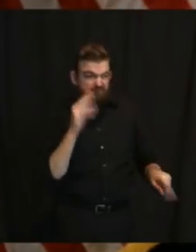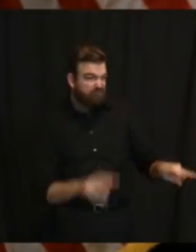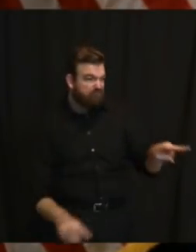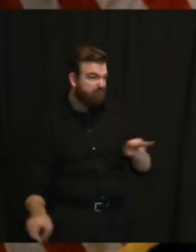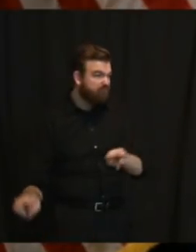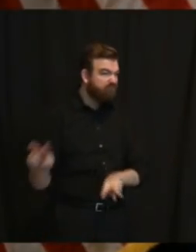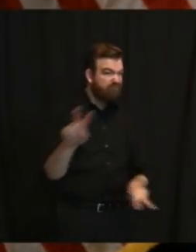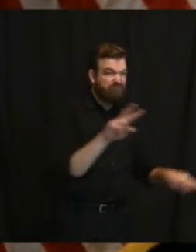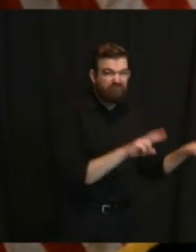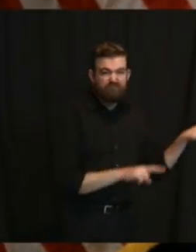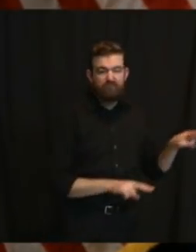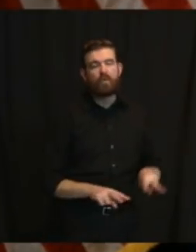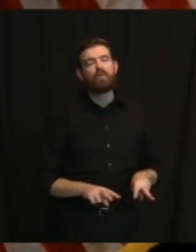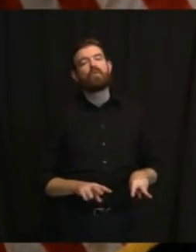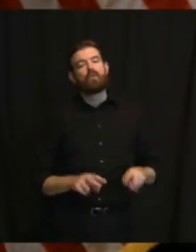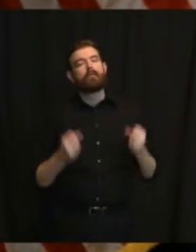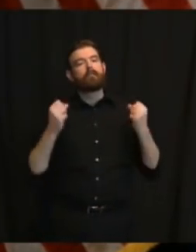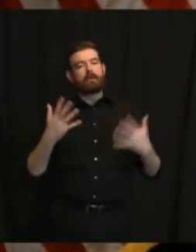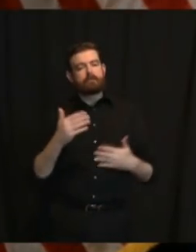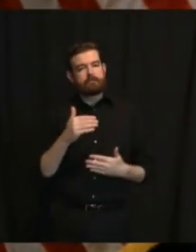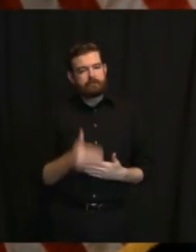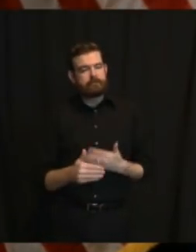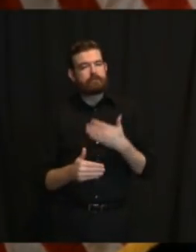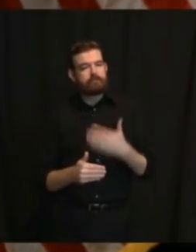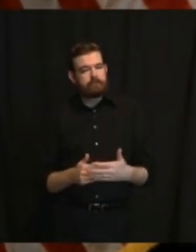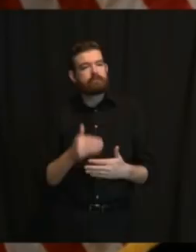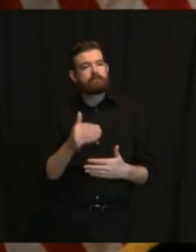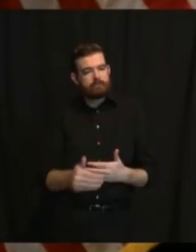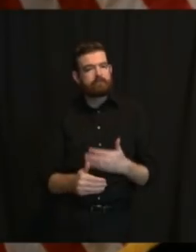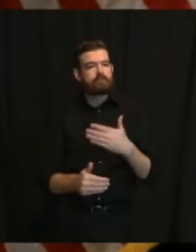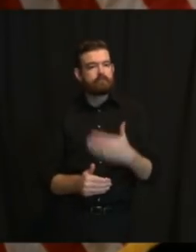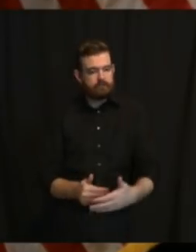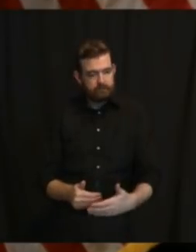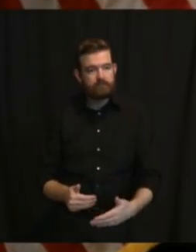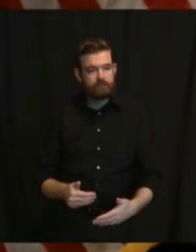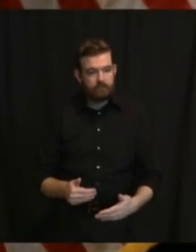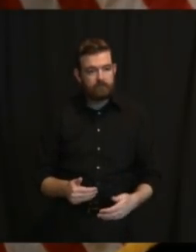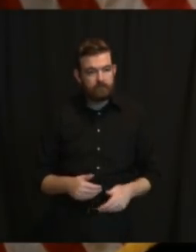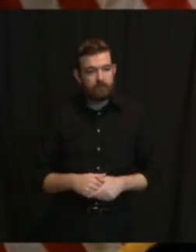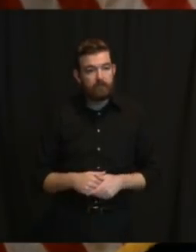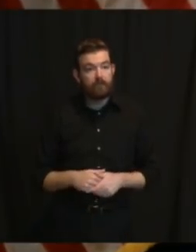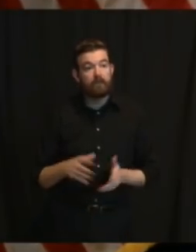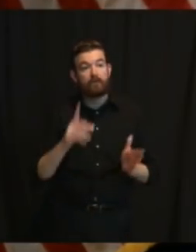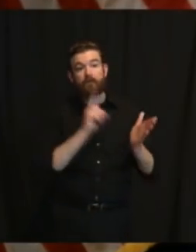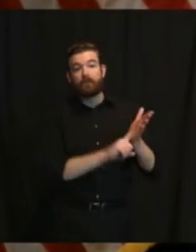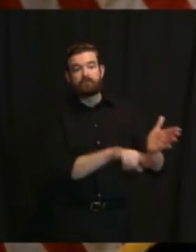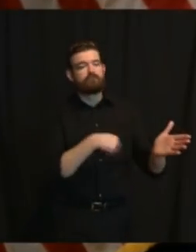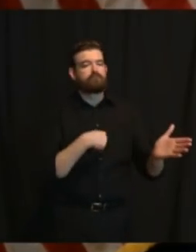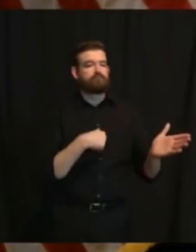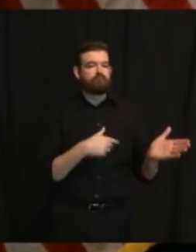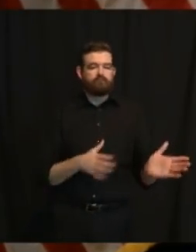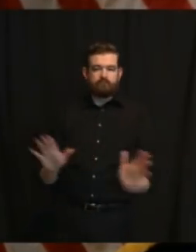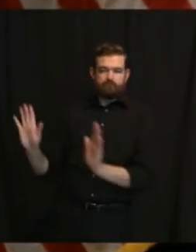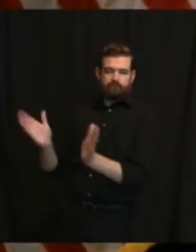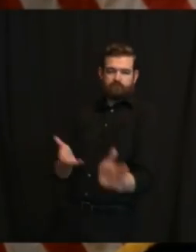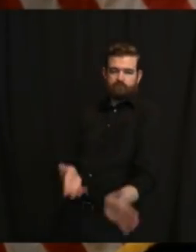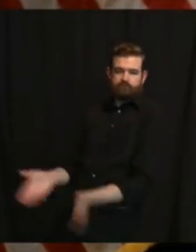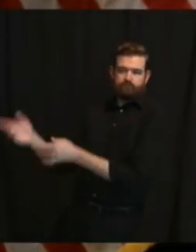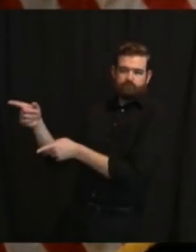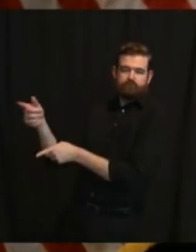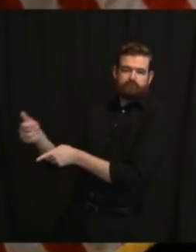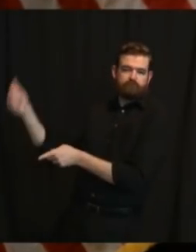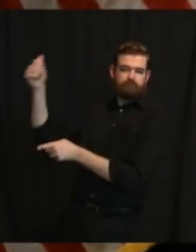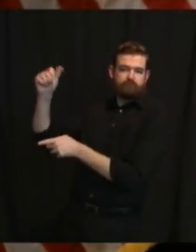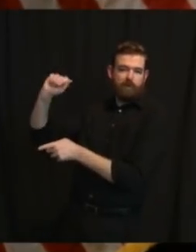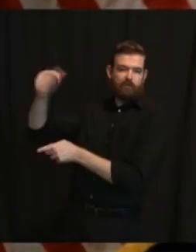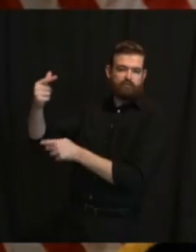range of steps in the industry, but I'll leave the specifics of that particular location to the Attorney General's investigation.